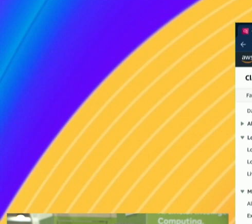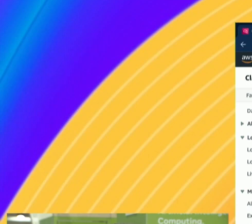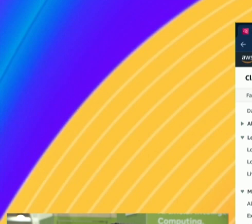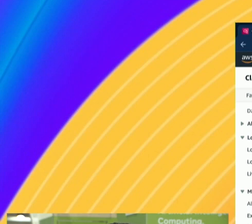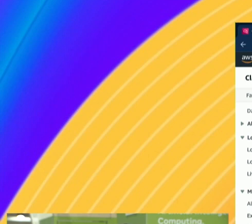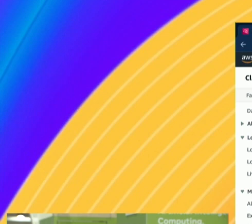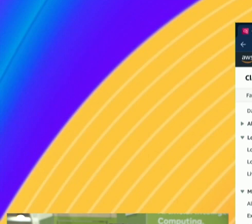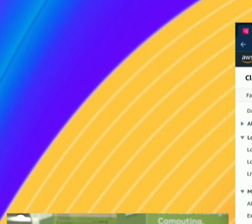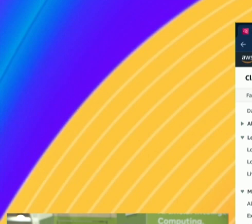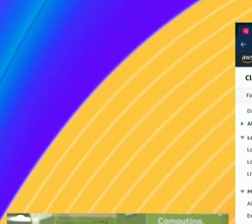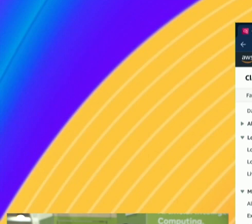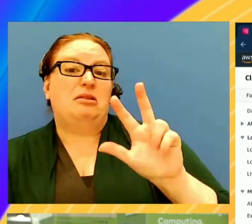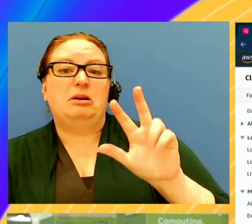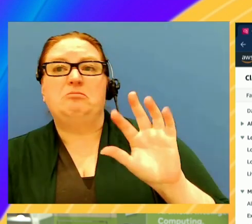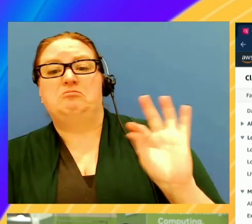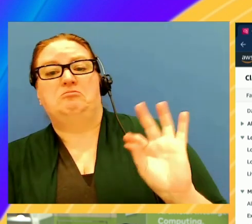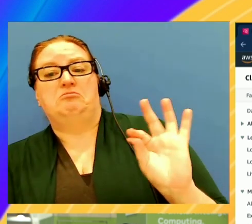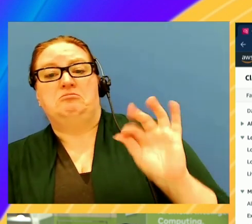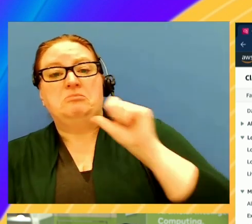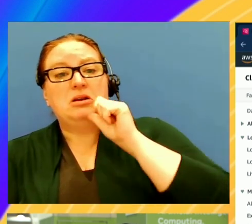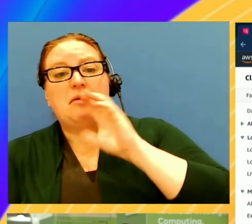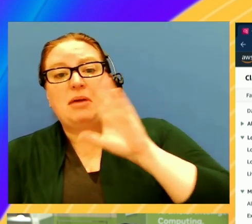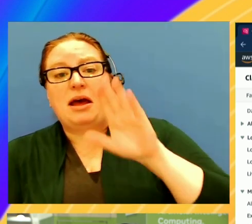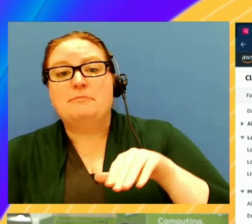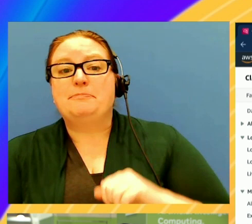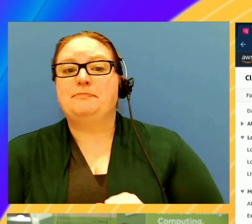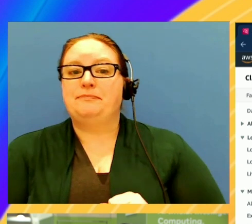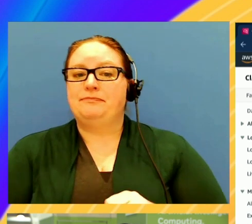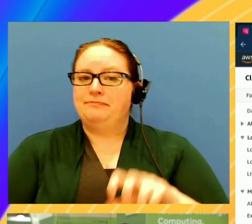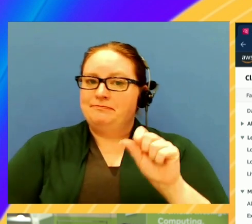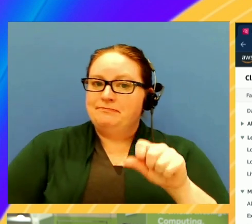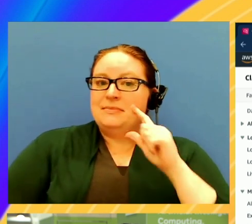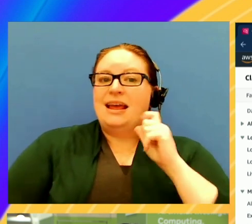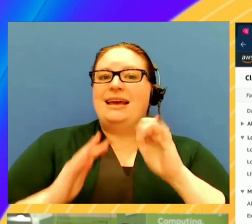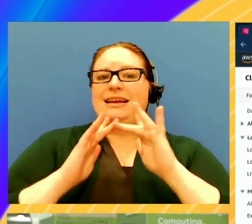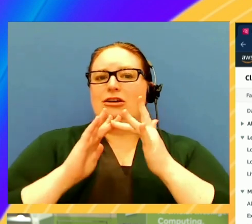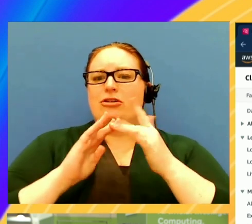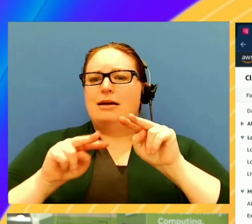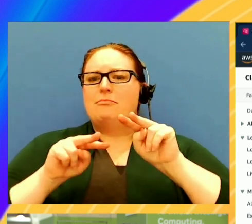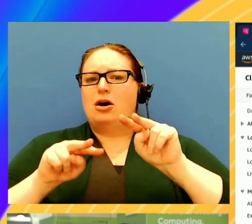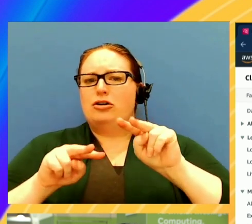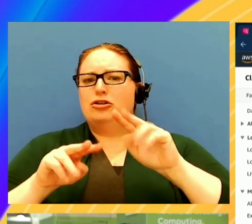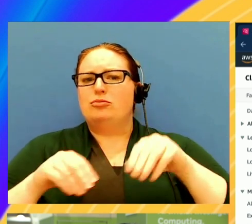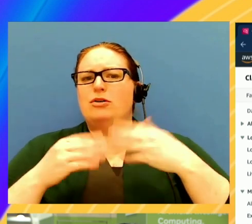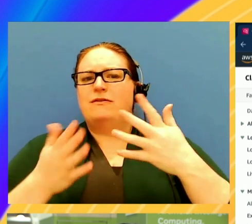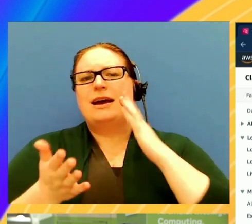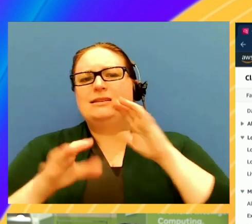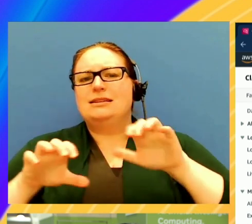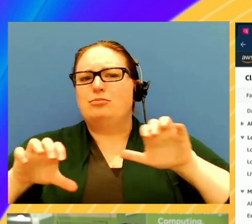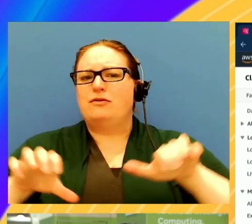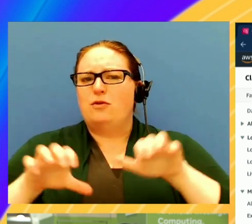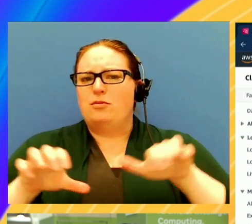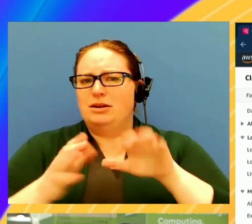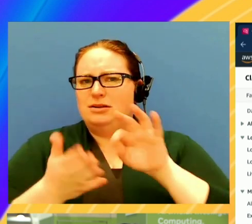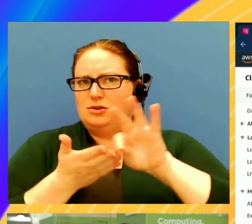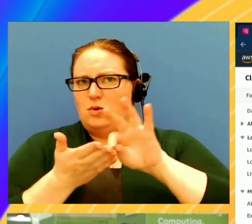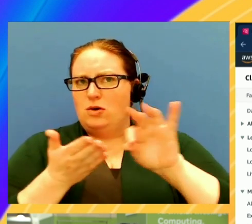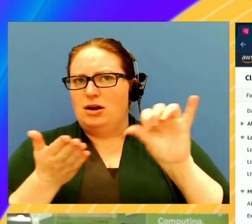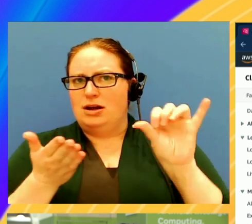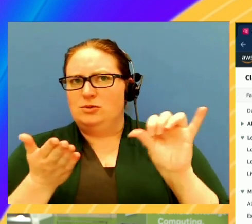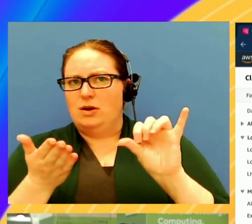that's not bad. Yeah. And Internet Monitor does give you the performance score as well. Here you can see like